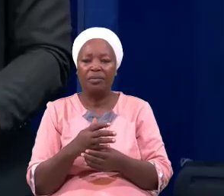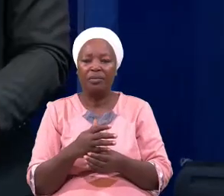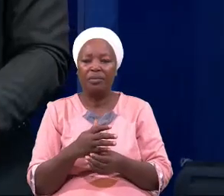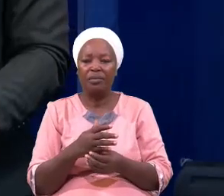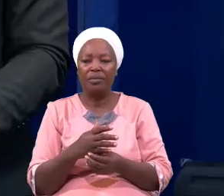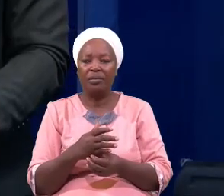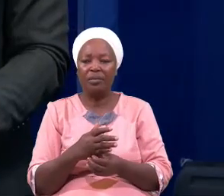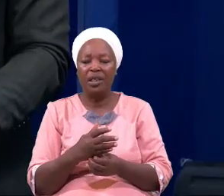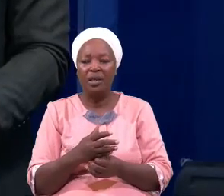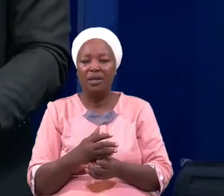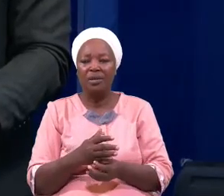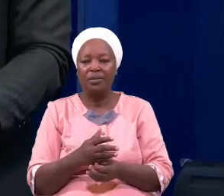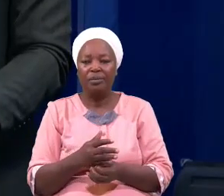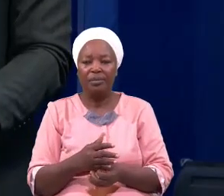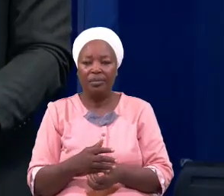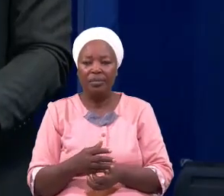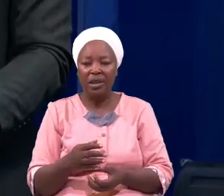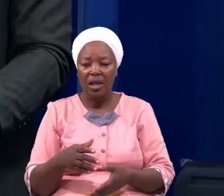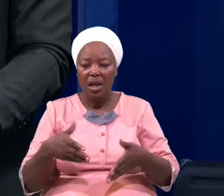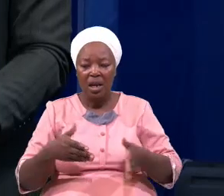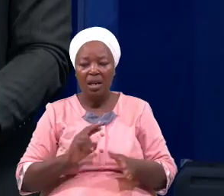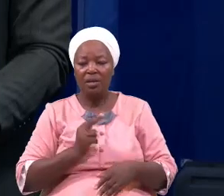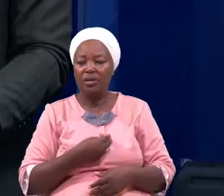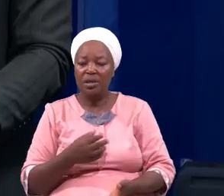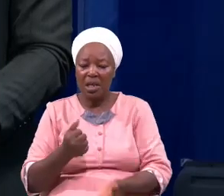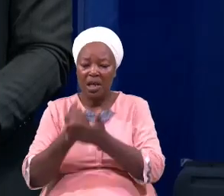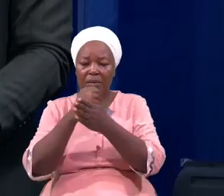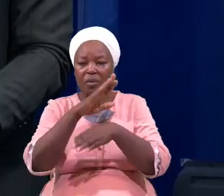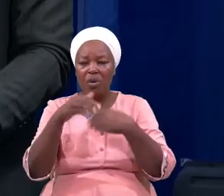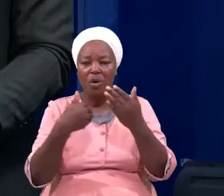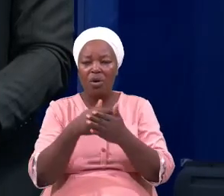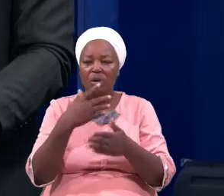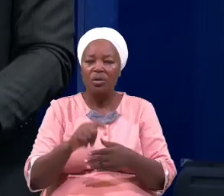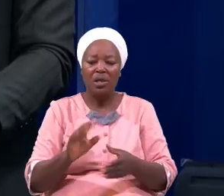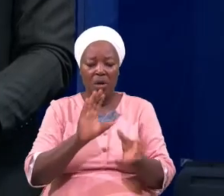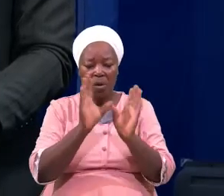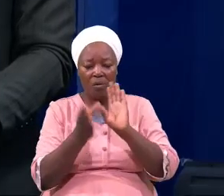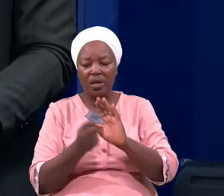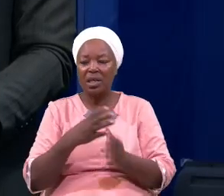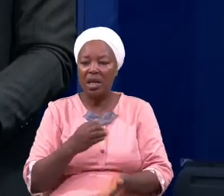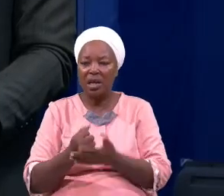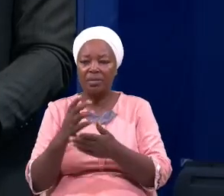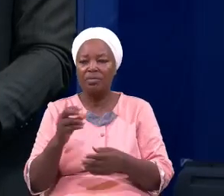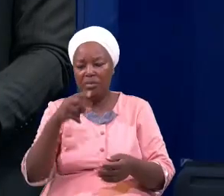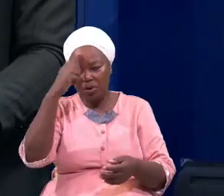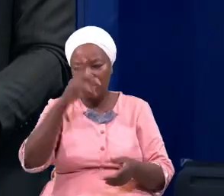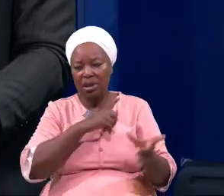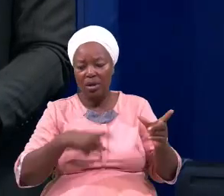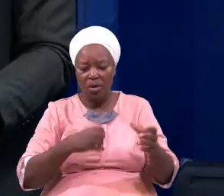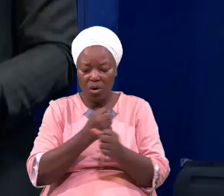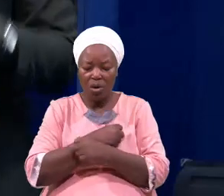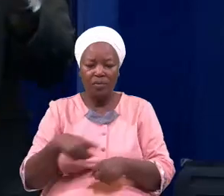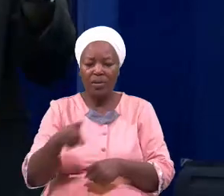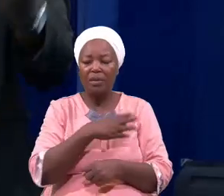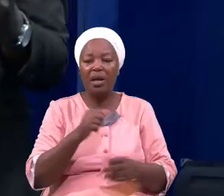Let's get the converts, one here, two there, three there, 10 there, 20 there. The Lord loves them, Jesus loves